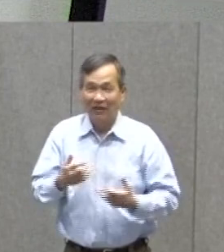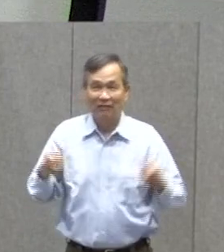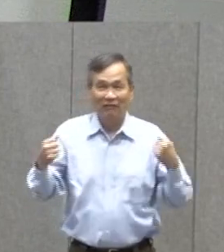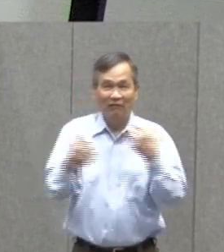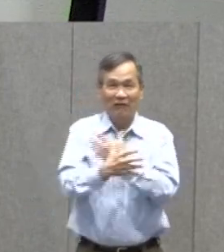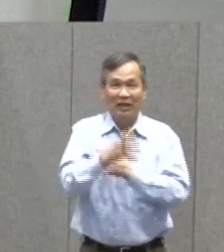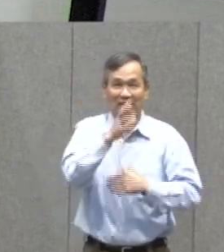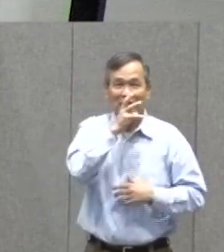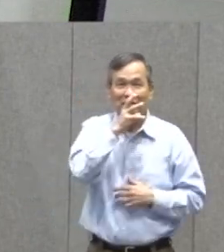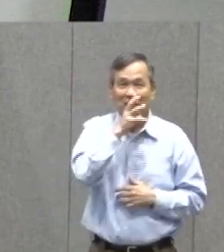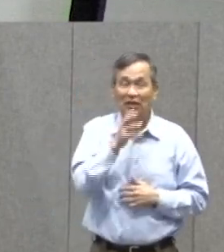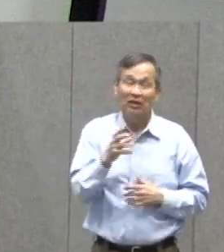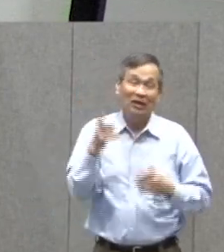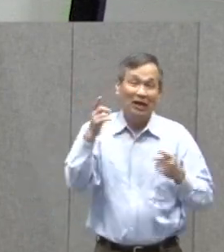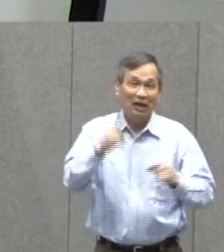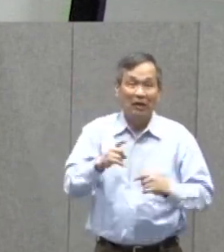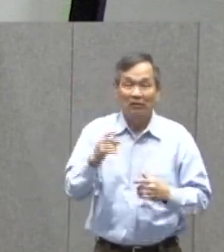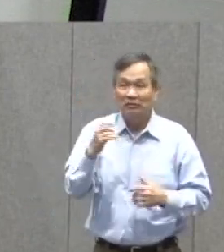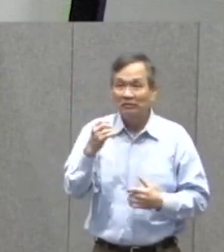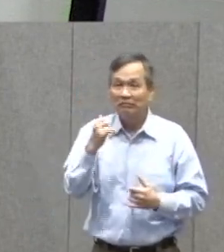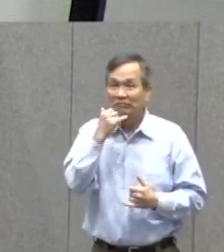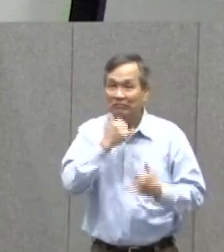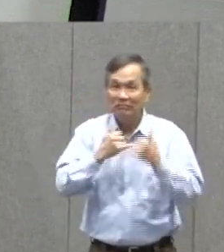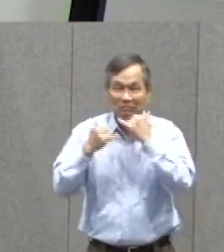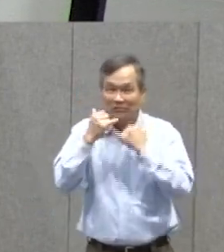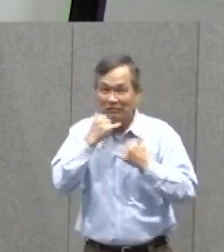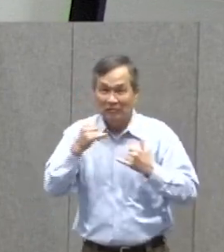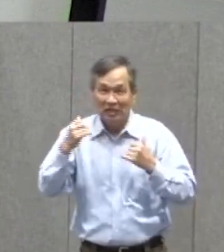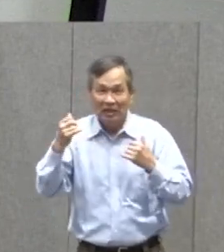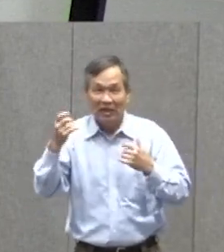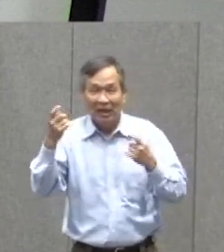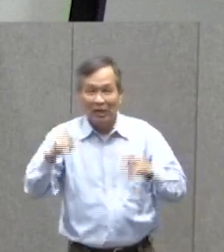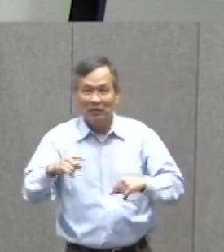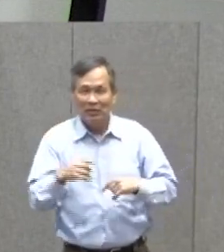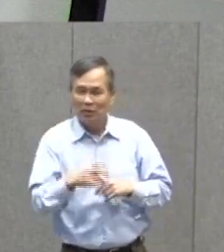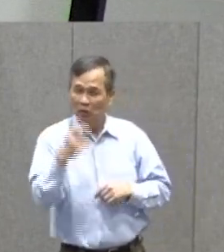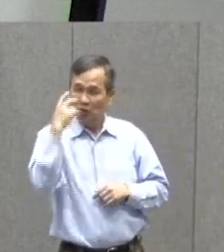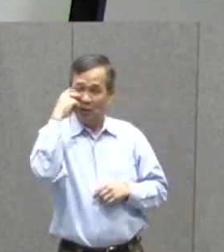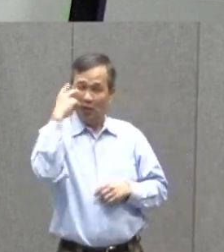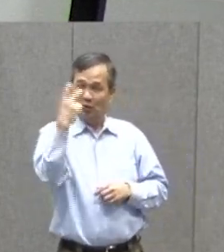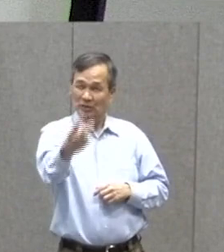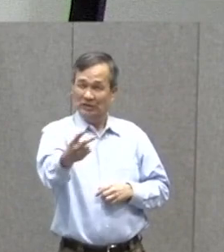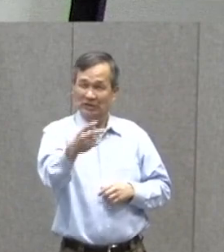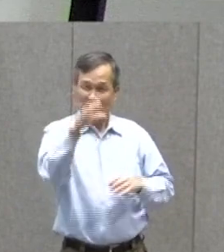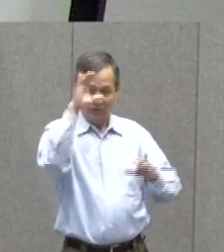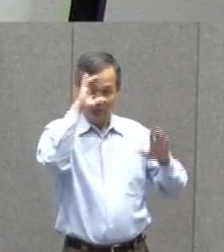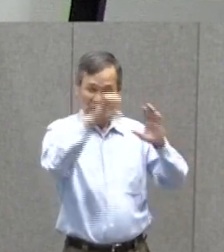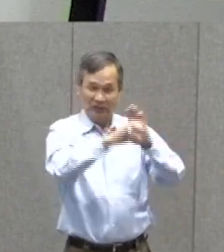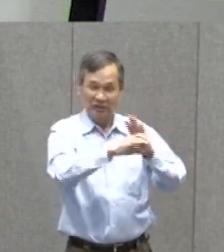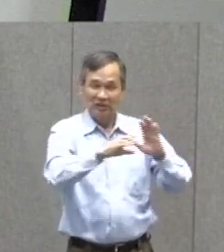We made lots of mistakes. So you can see here, what do you see here? These illustrations are so